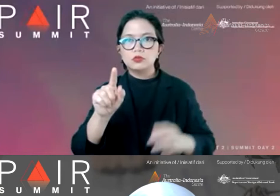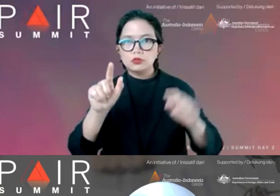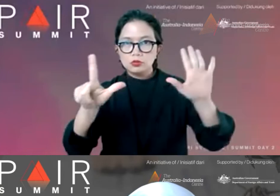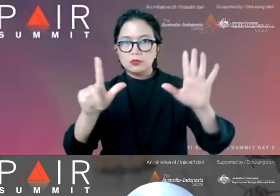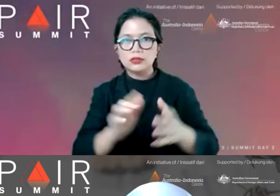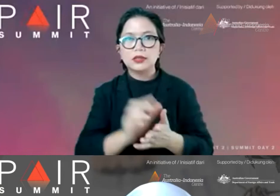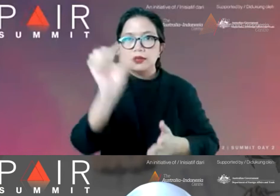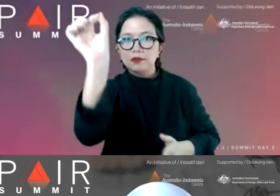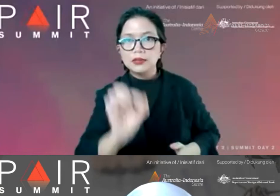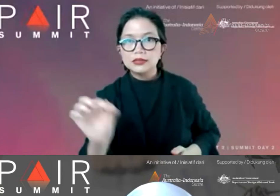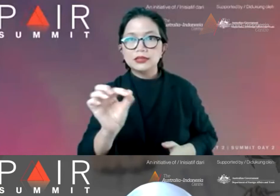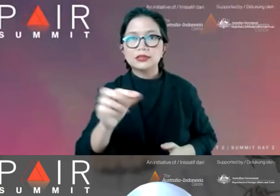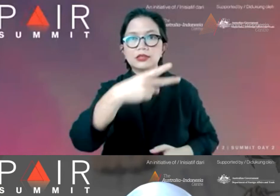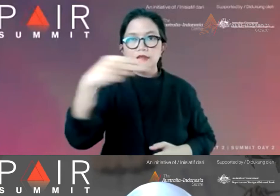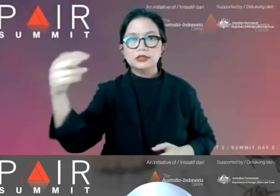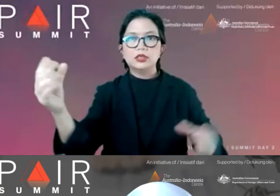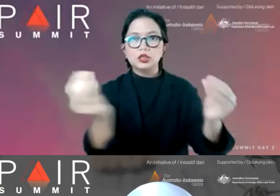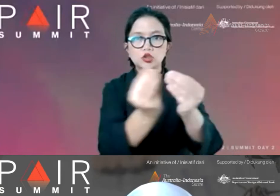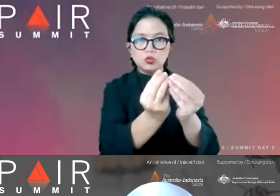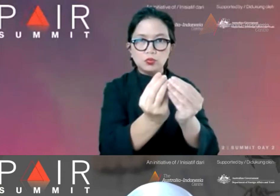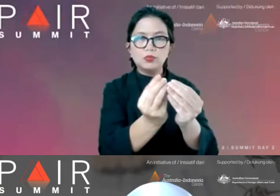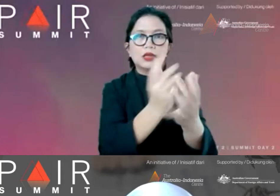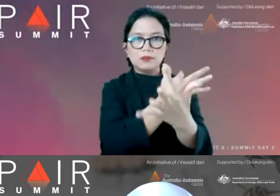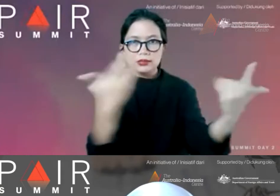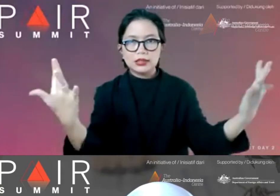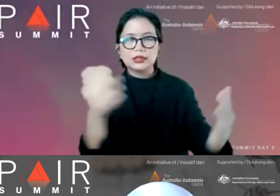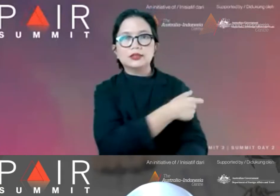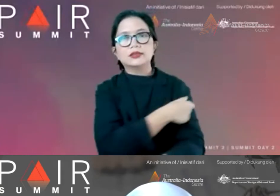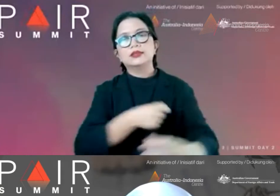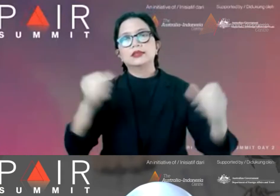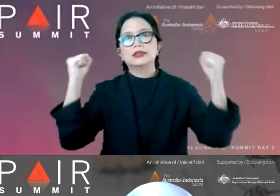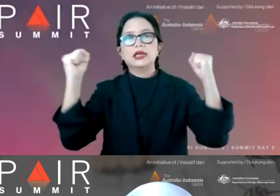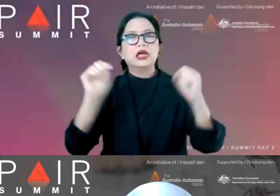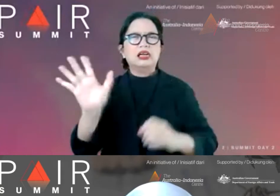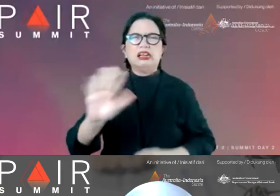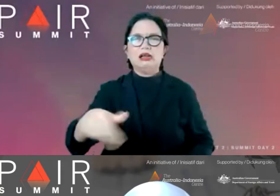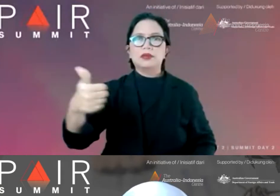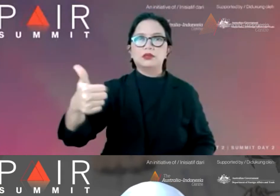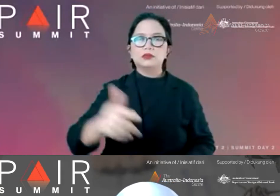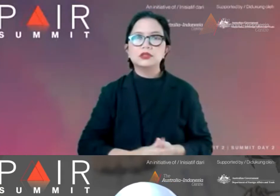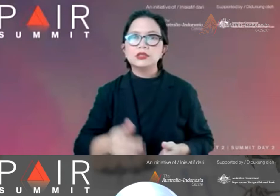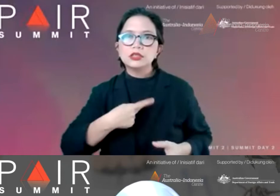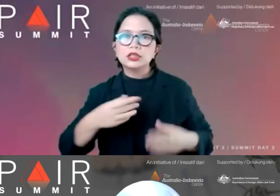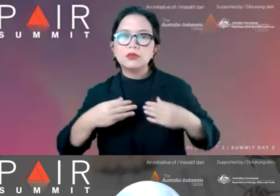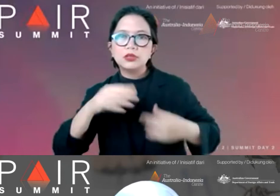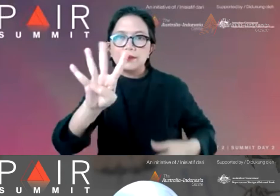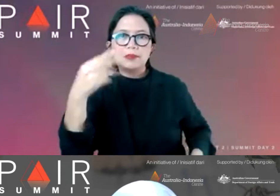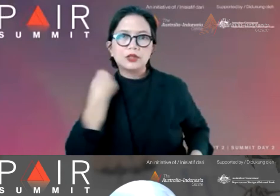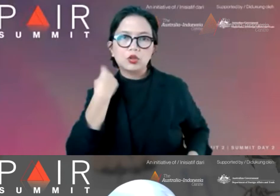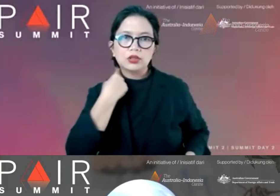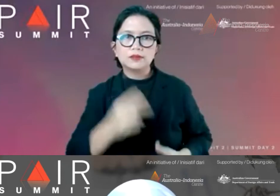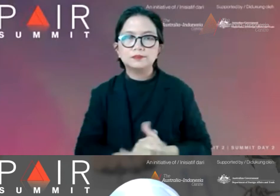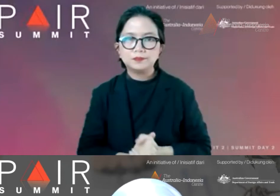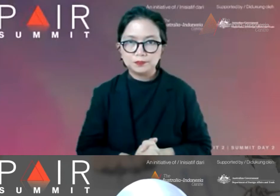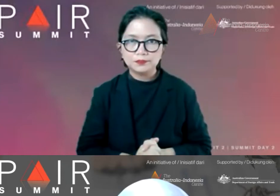healthcare workers is not really great. We only have 4 doctors. Indonesia only 4 doctors every